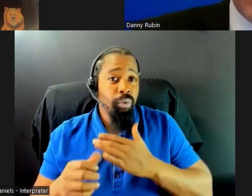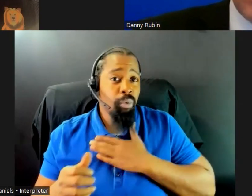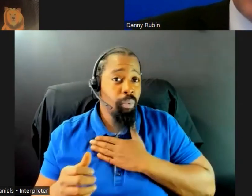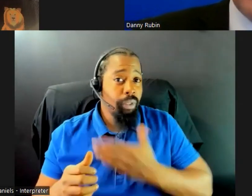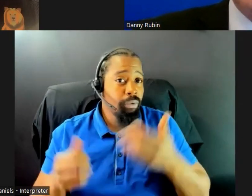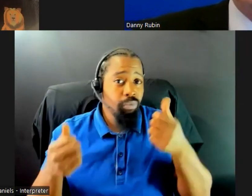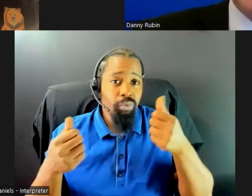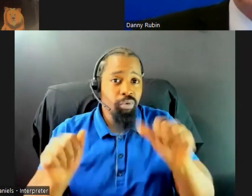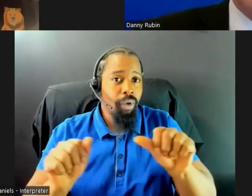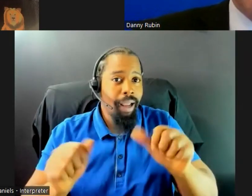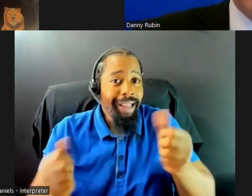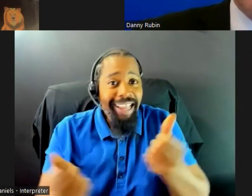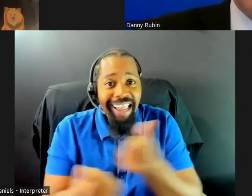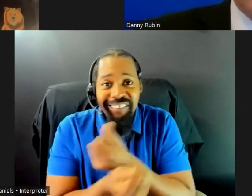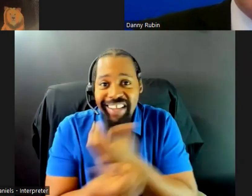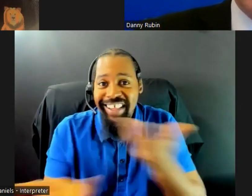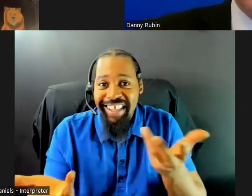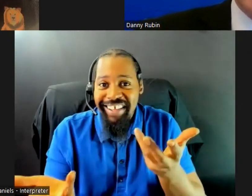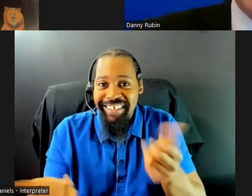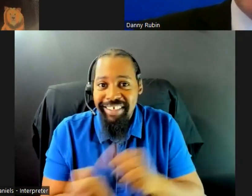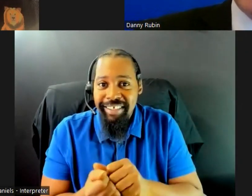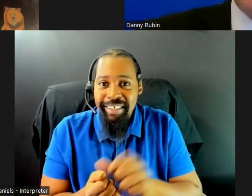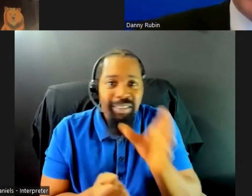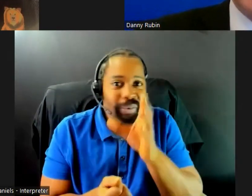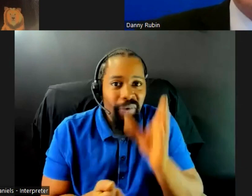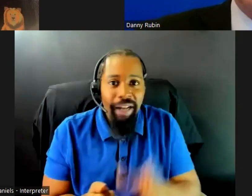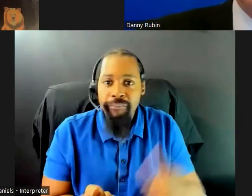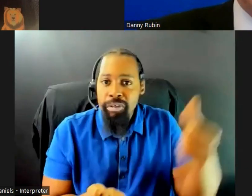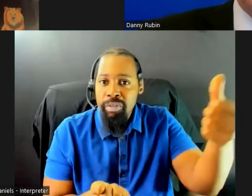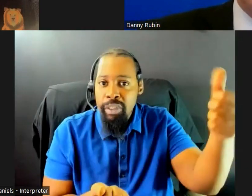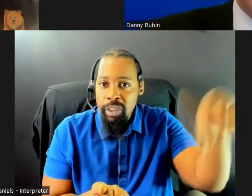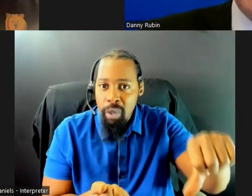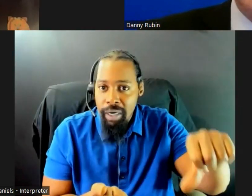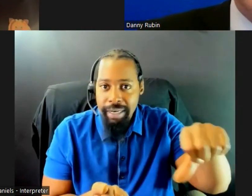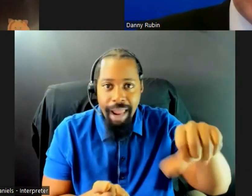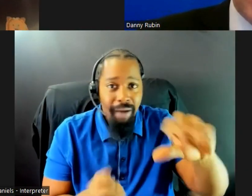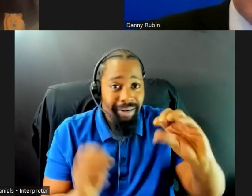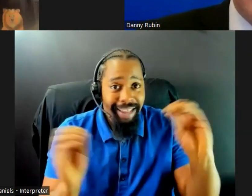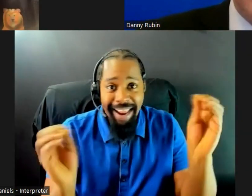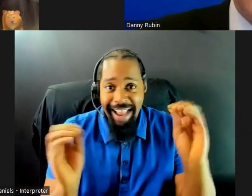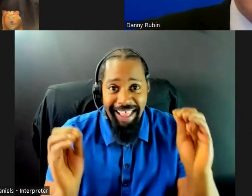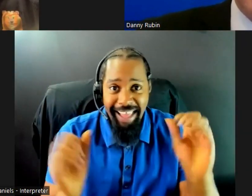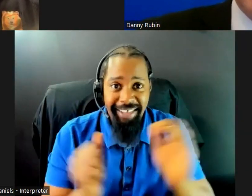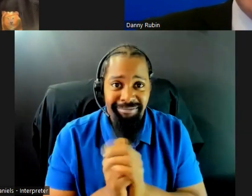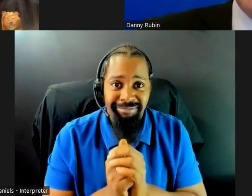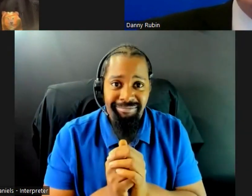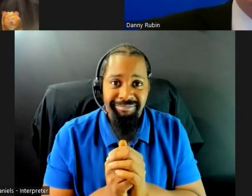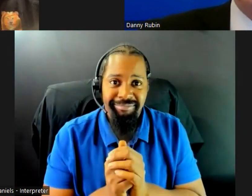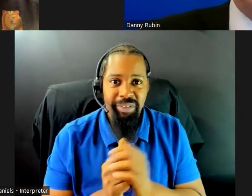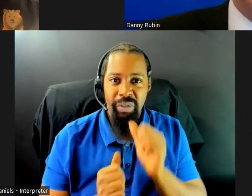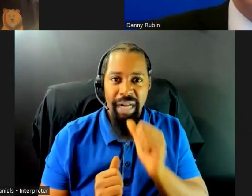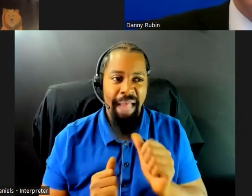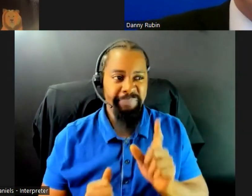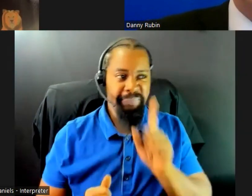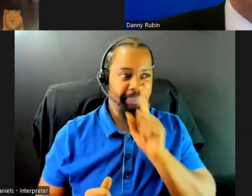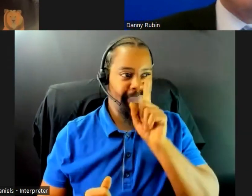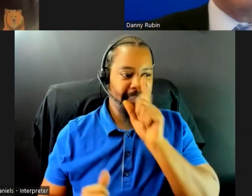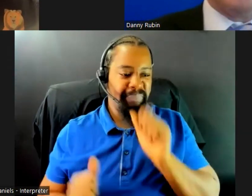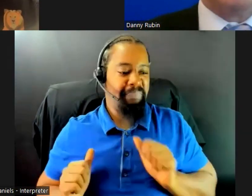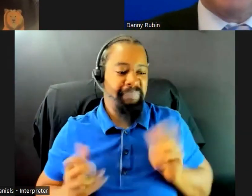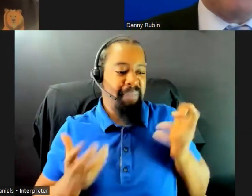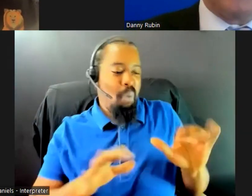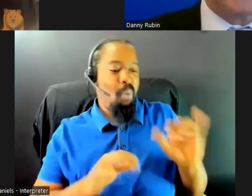nothing. And that is very important for students to hear. You're not too good for any job. And you can